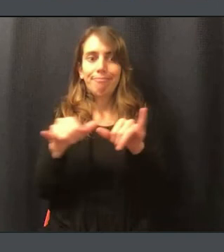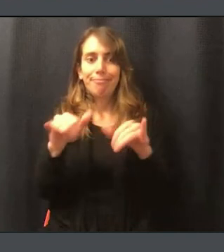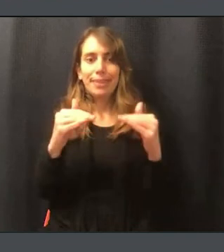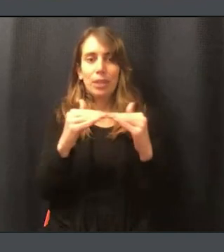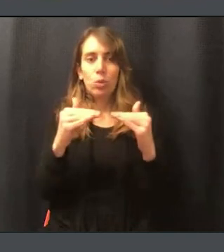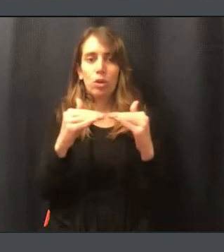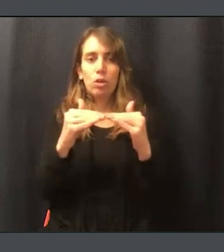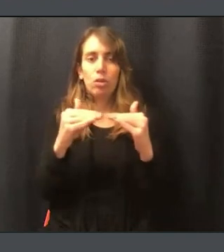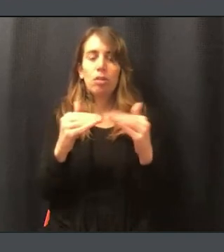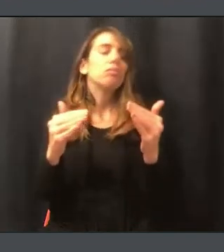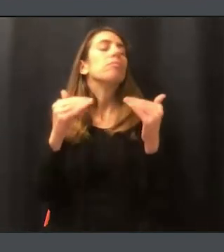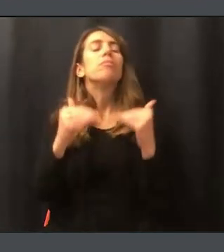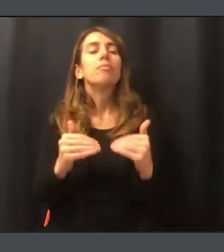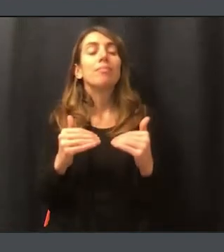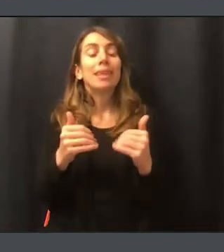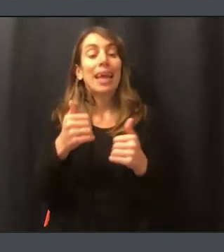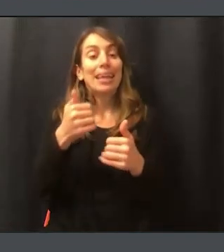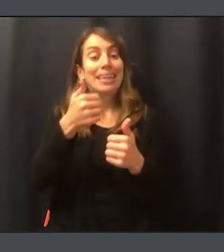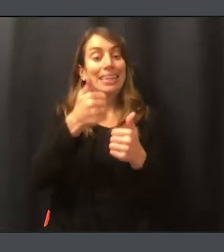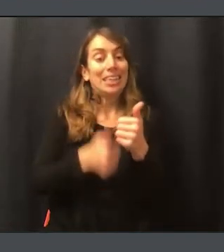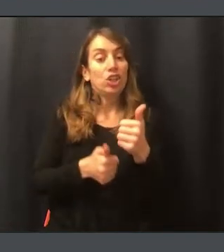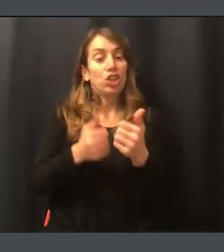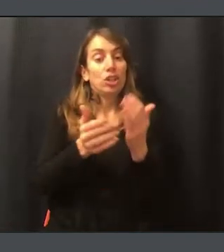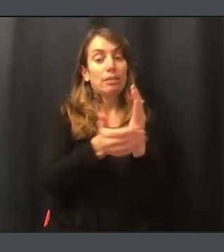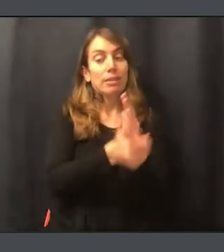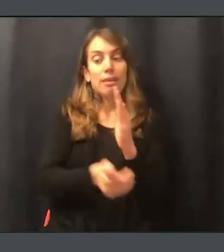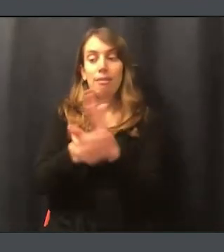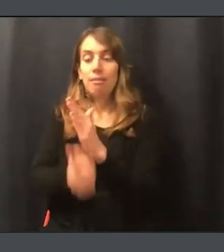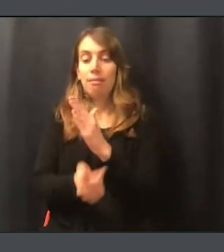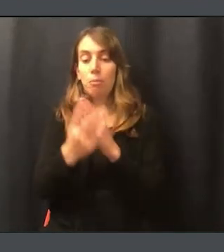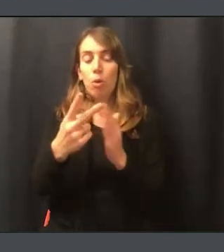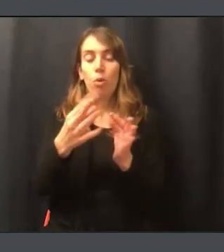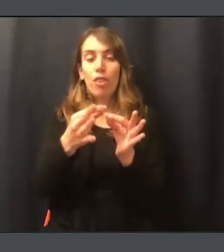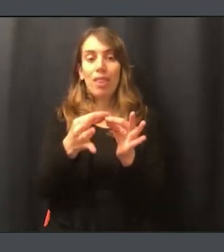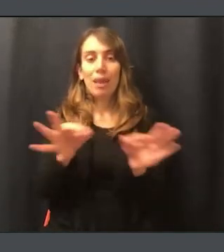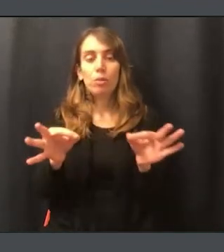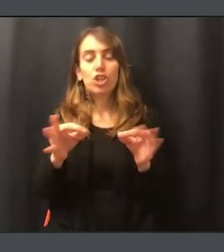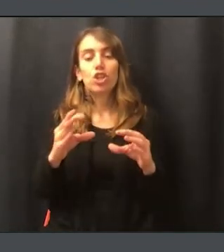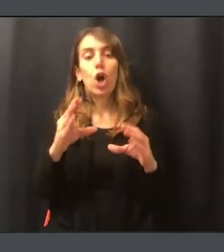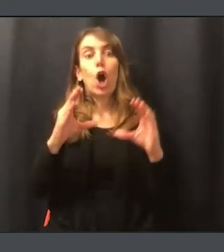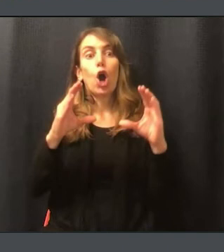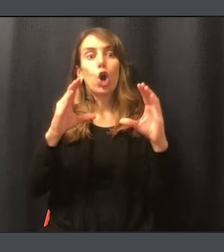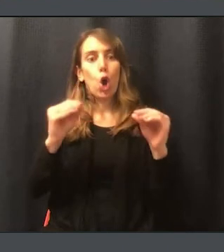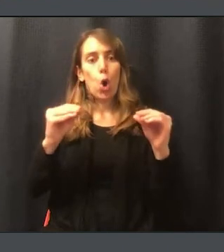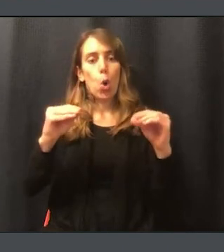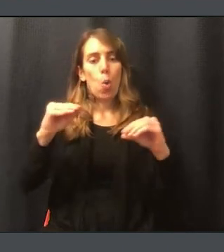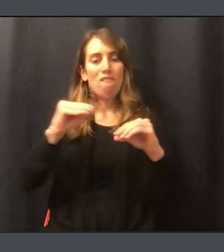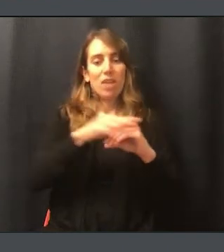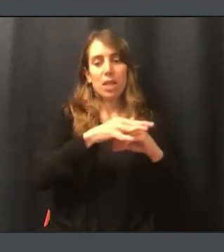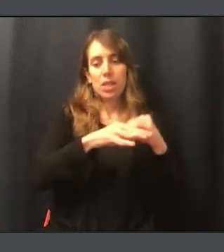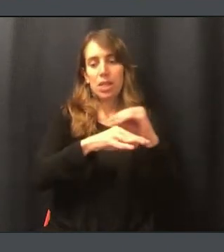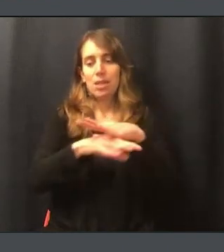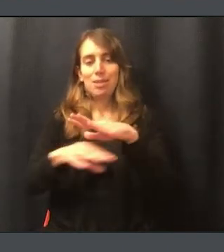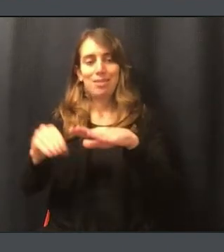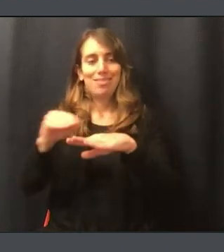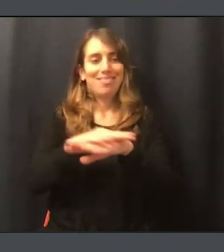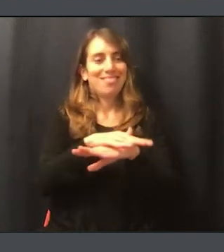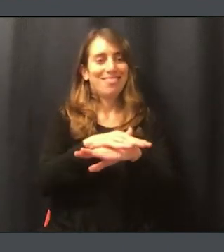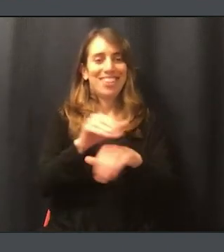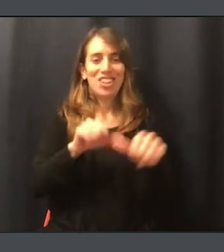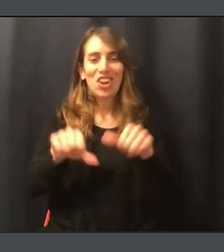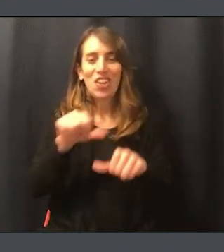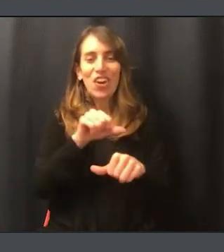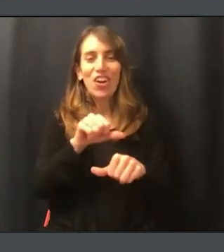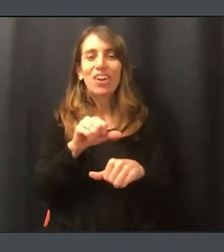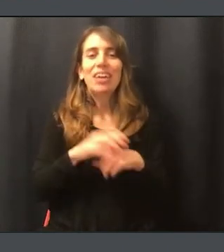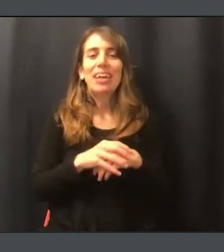are co-affecting each other, right? And we know there's distribution, there's sort of co-activation, there's all